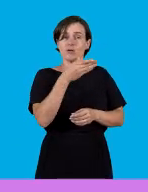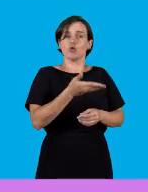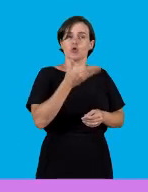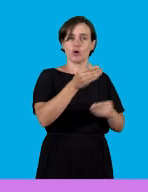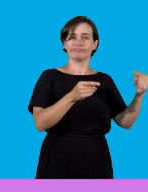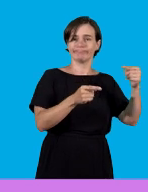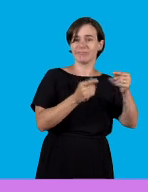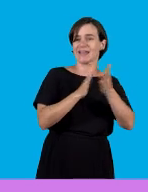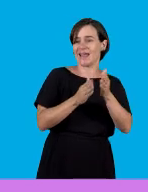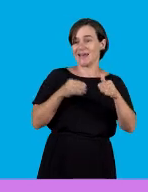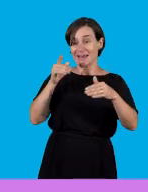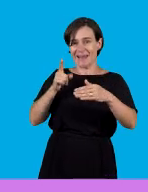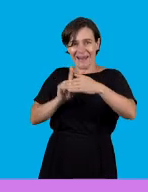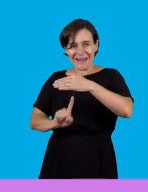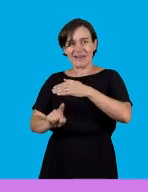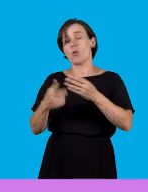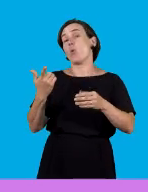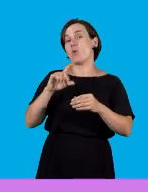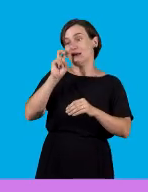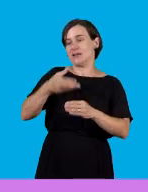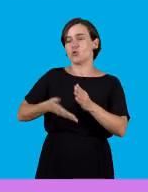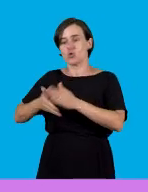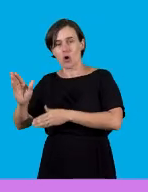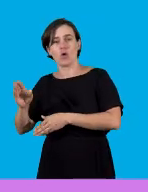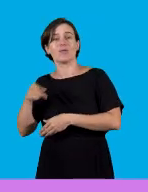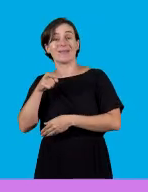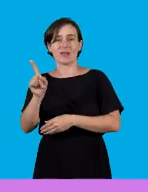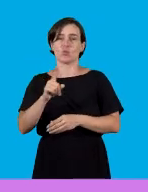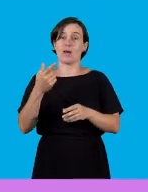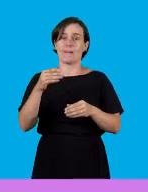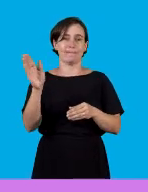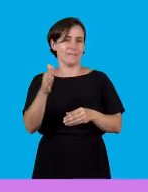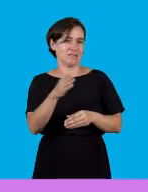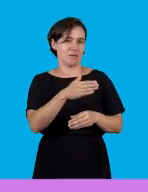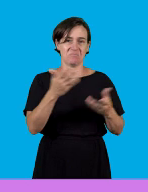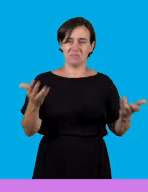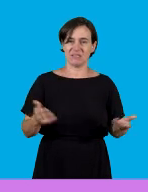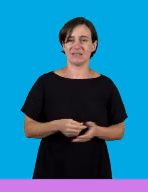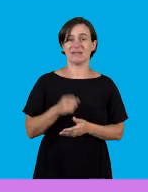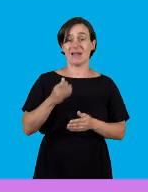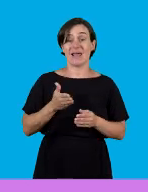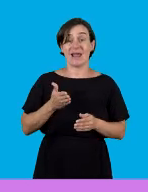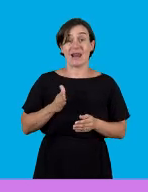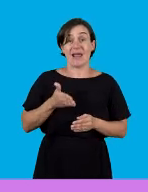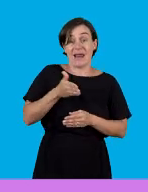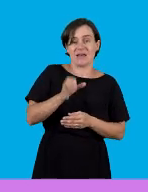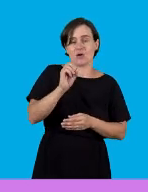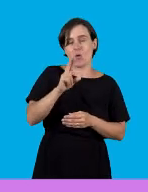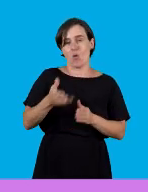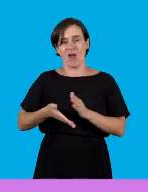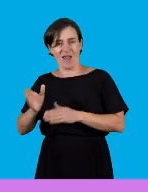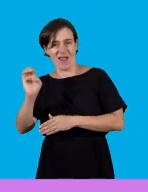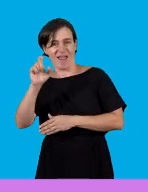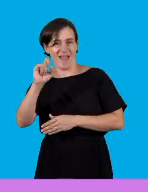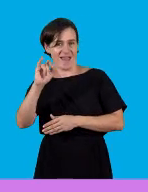exit. So the key feature that is missing is the entrance and exit feature. We can say exit or entrance, either way.